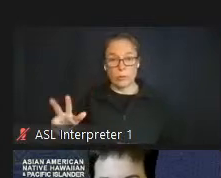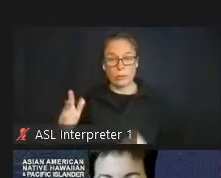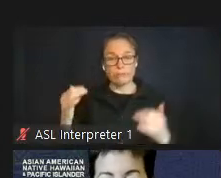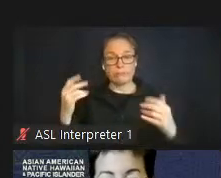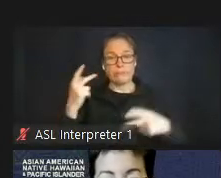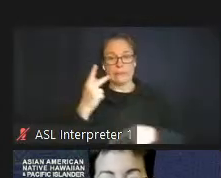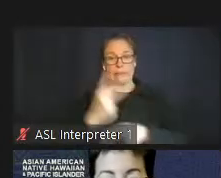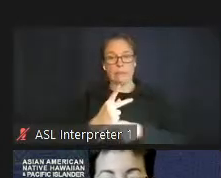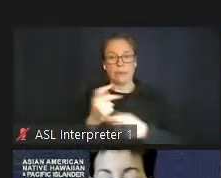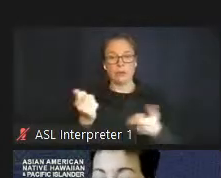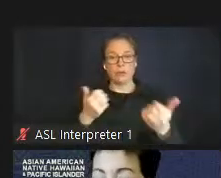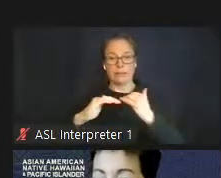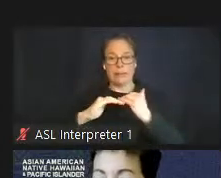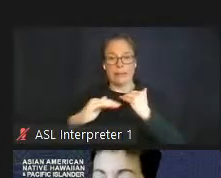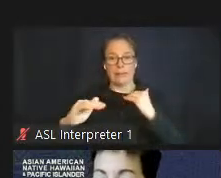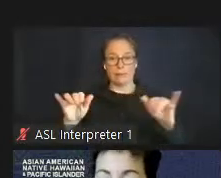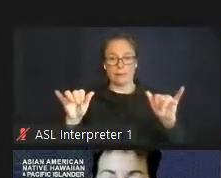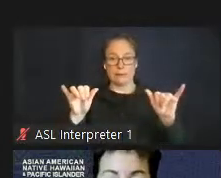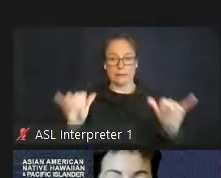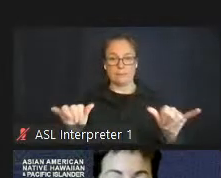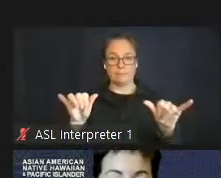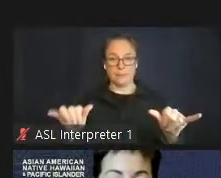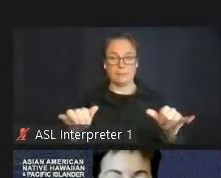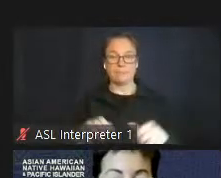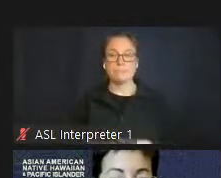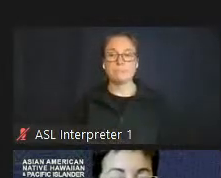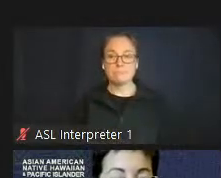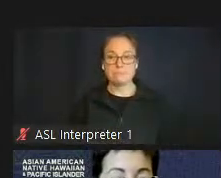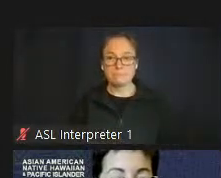levels. Next slide.